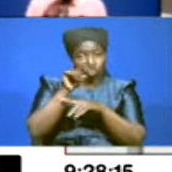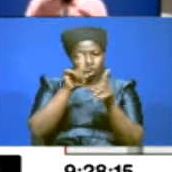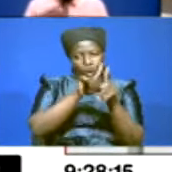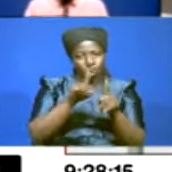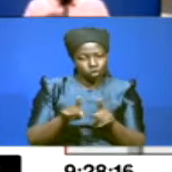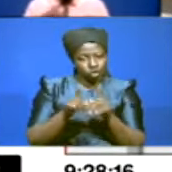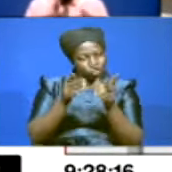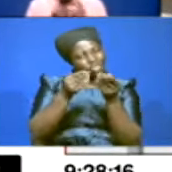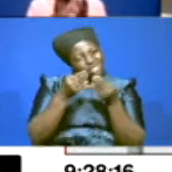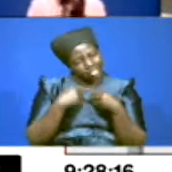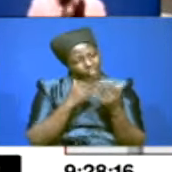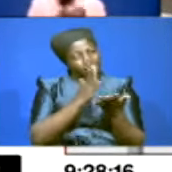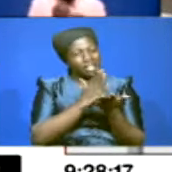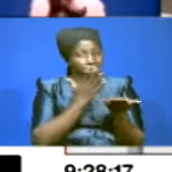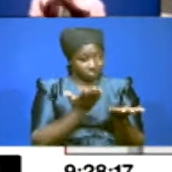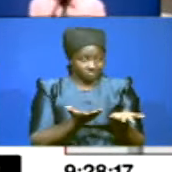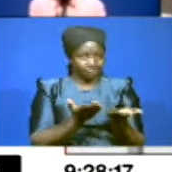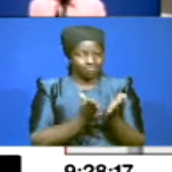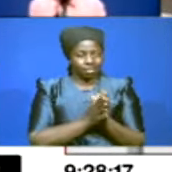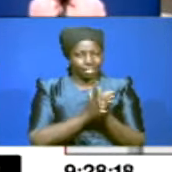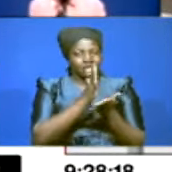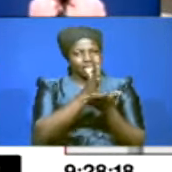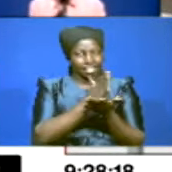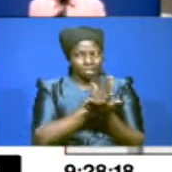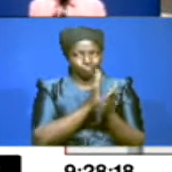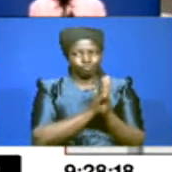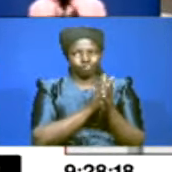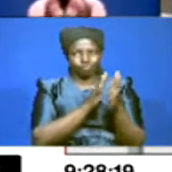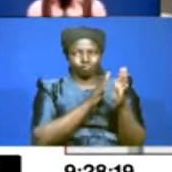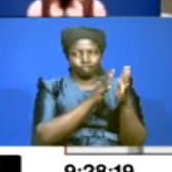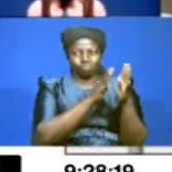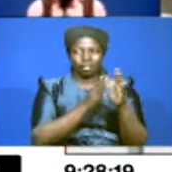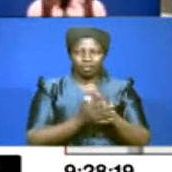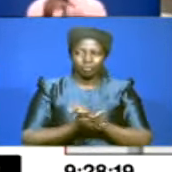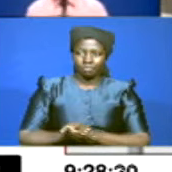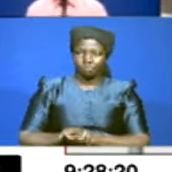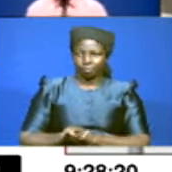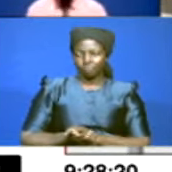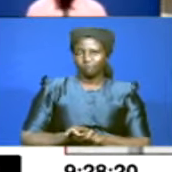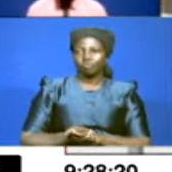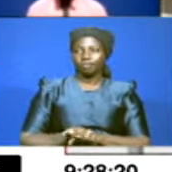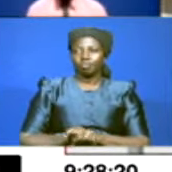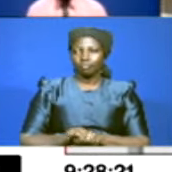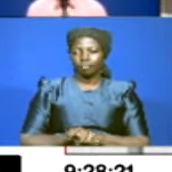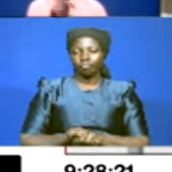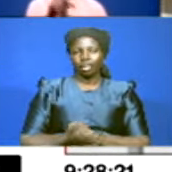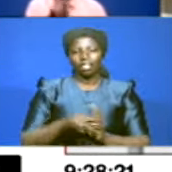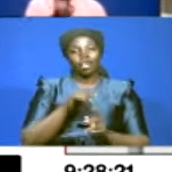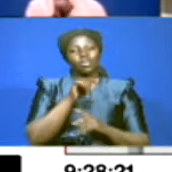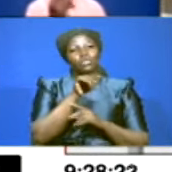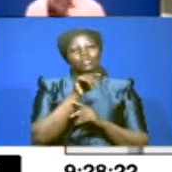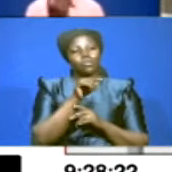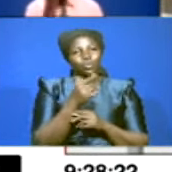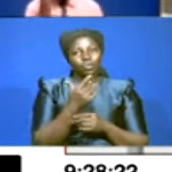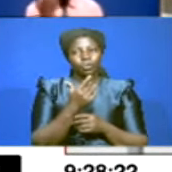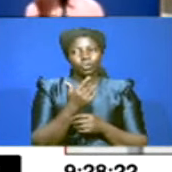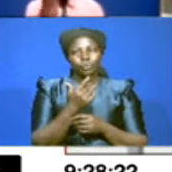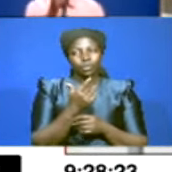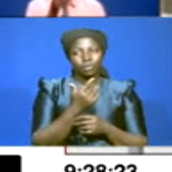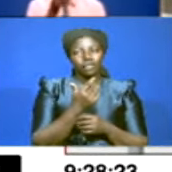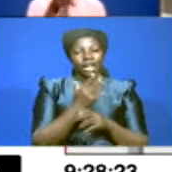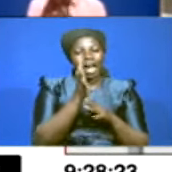know, some ululation and accolades. You were